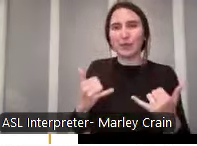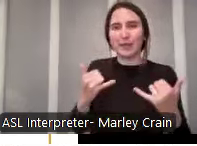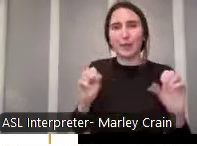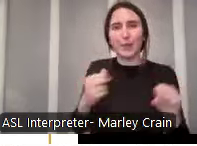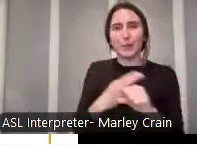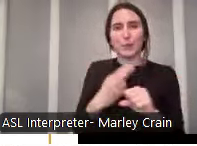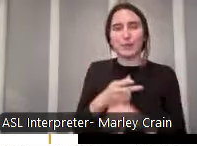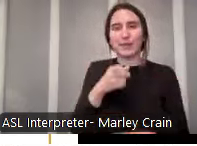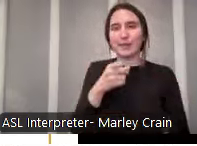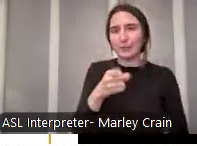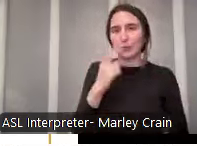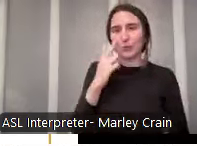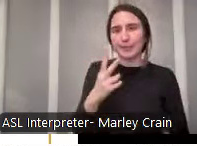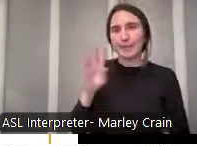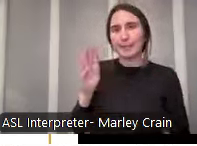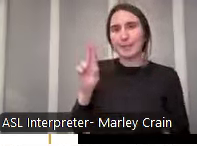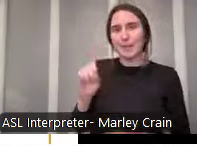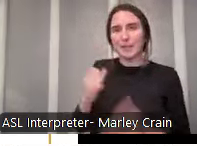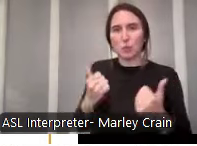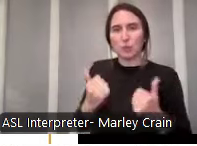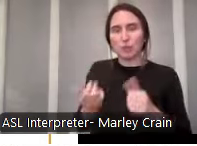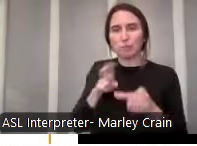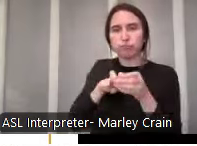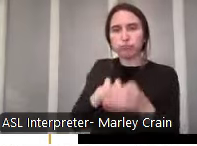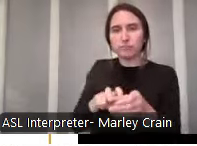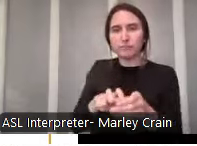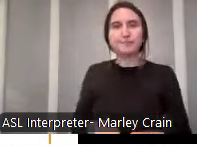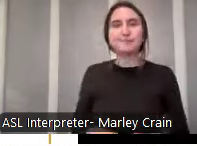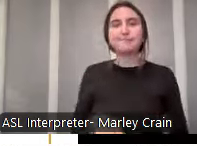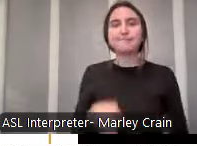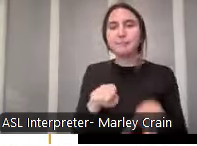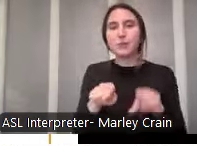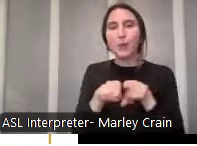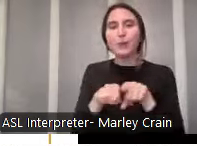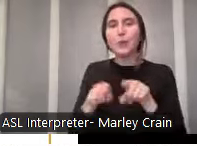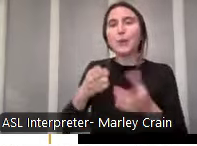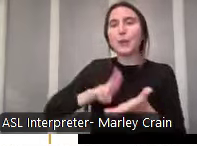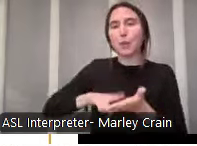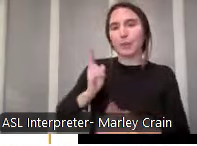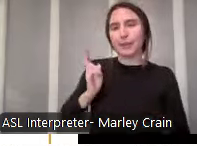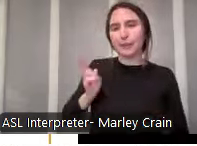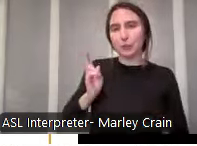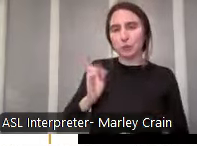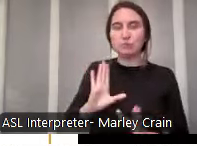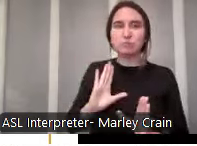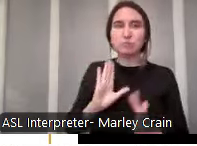can also see enrollment history. And this is helpful for parents, but also for professionals working with a